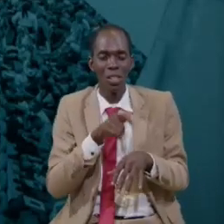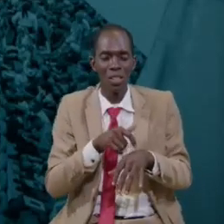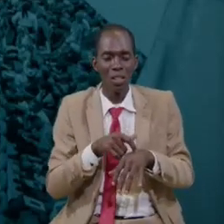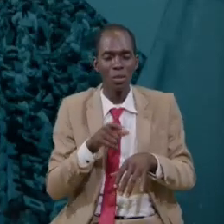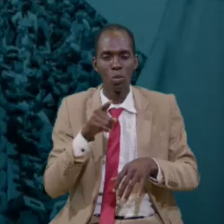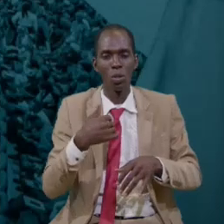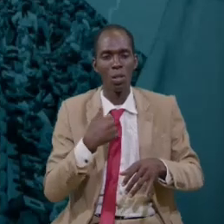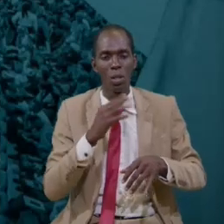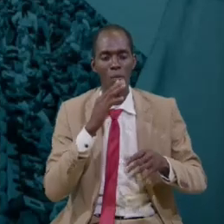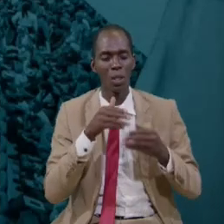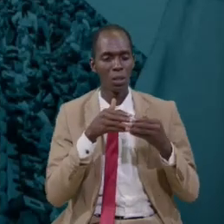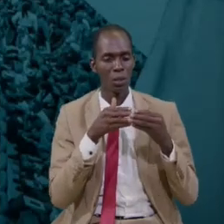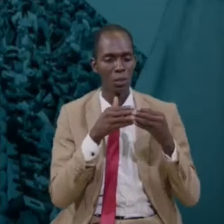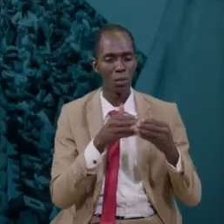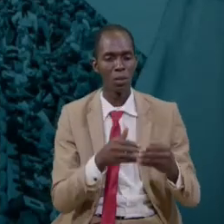principles,